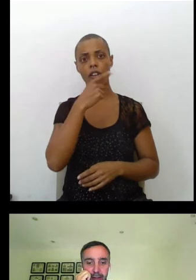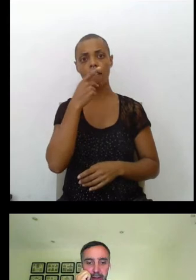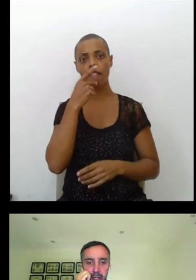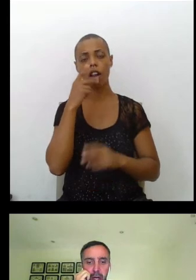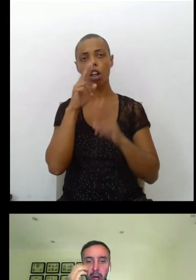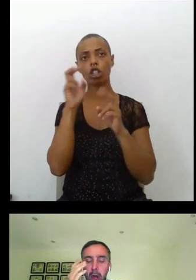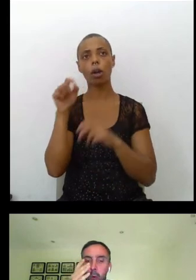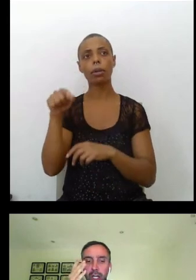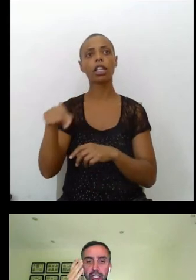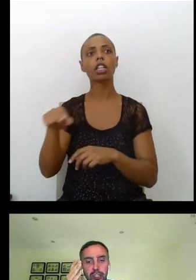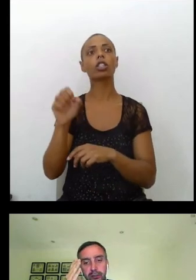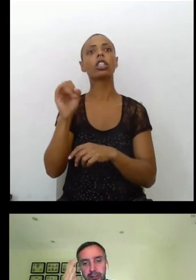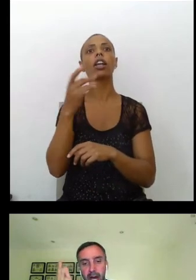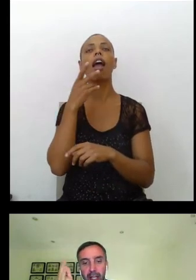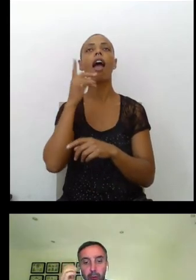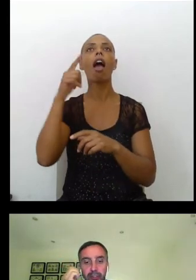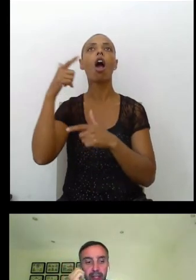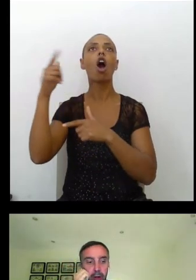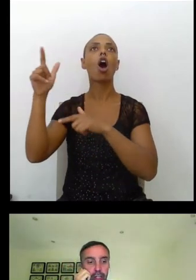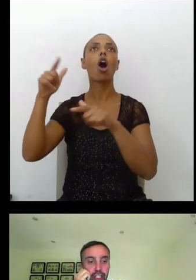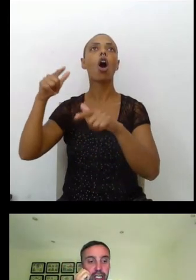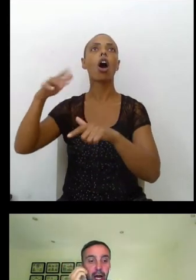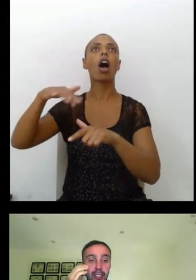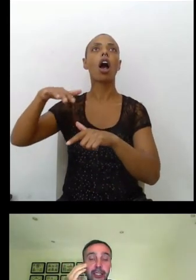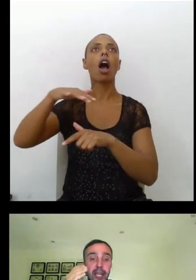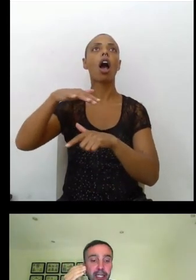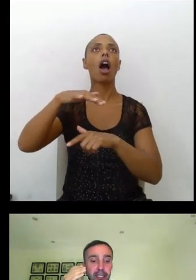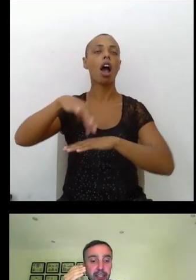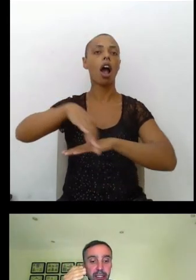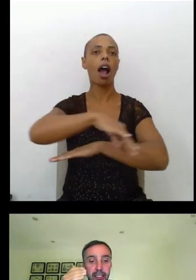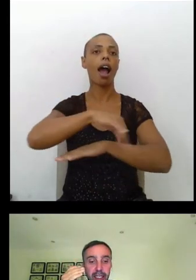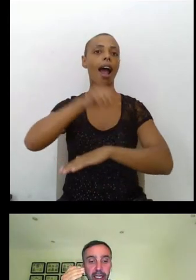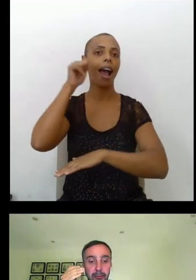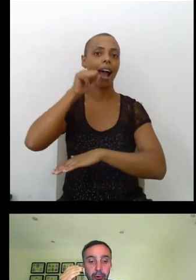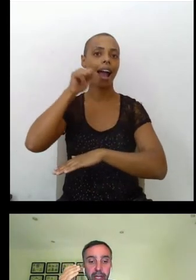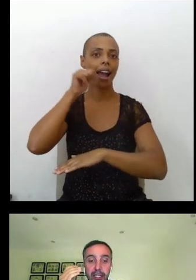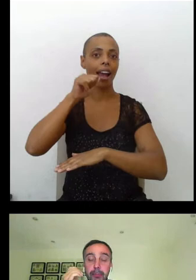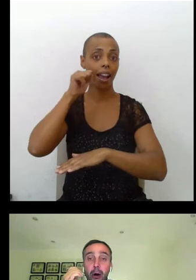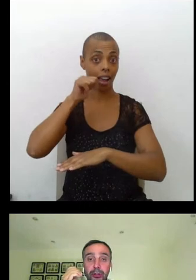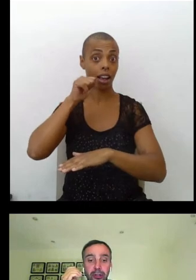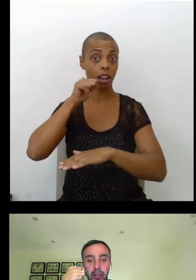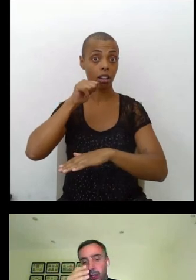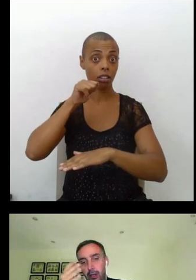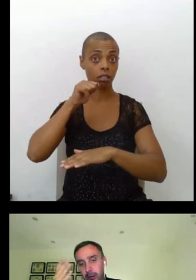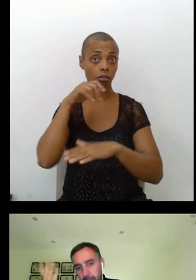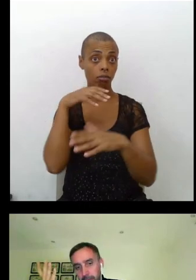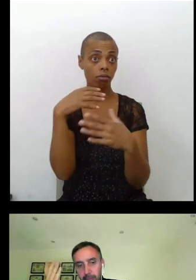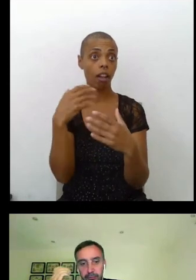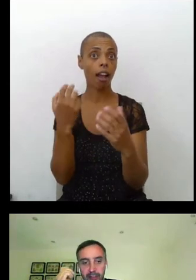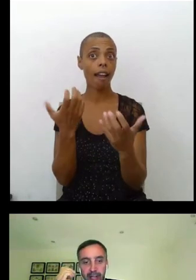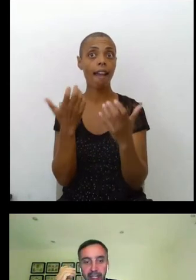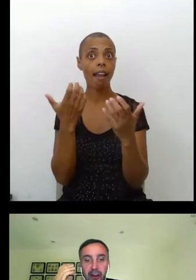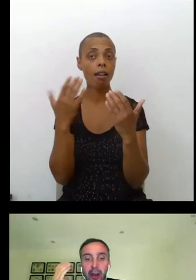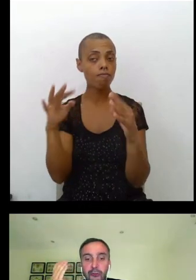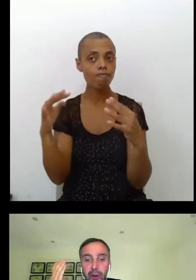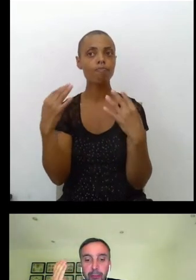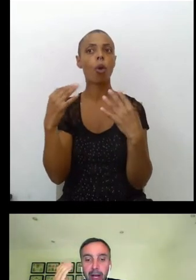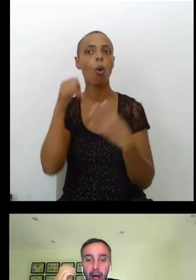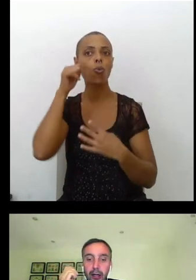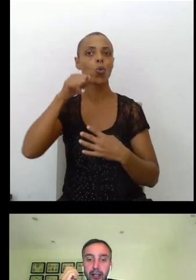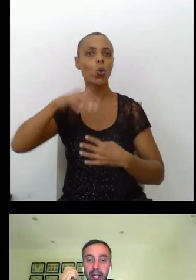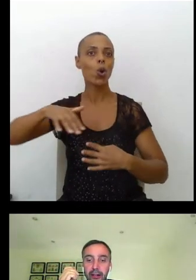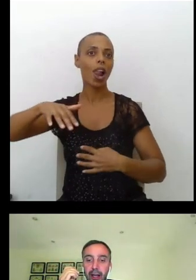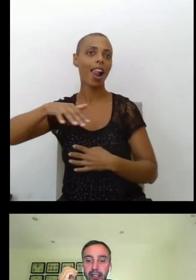female architects which starting with Scientology are detected Bowden translating